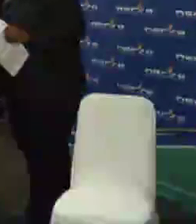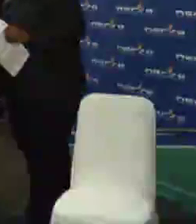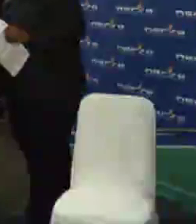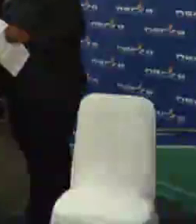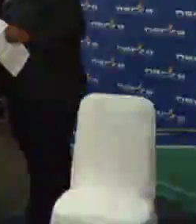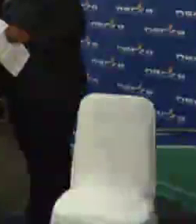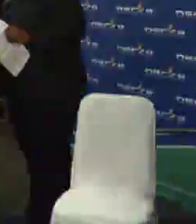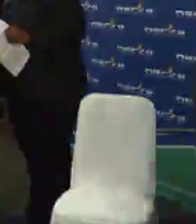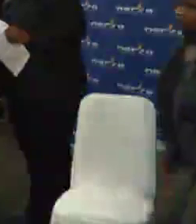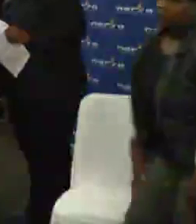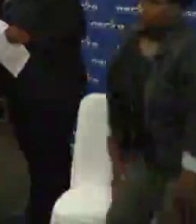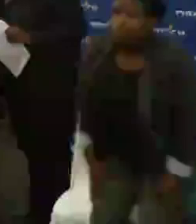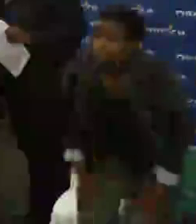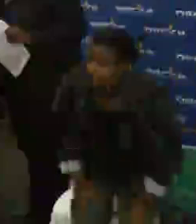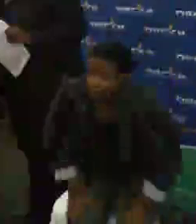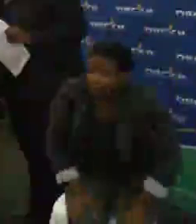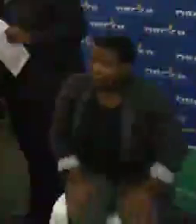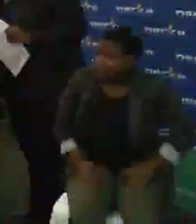Happy Kambule.